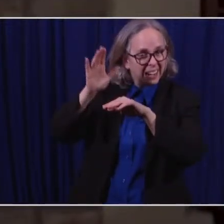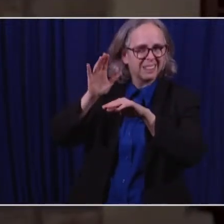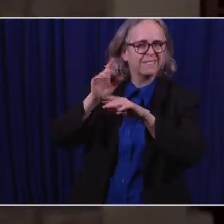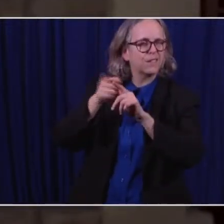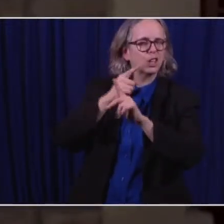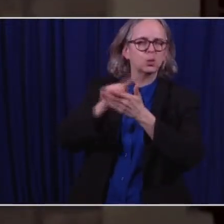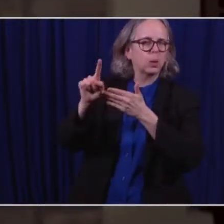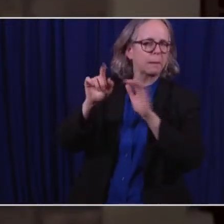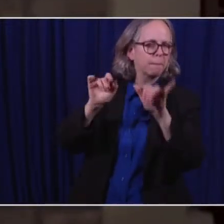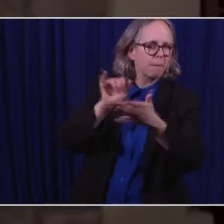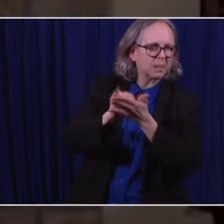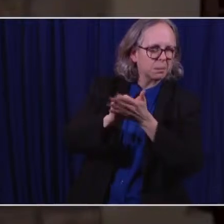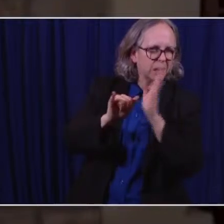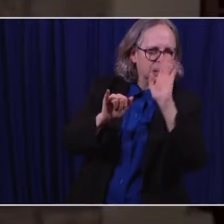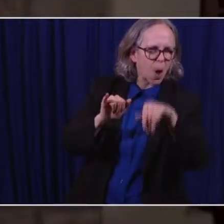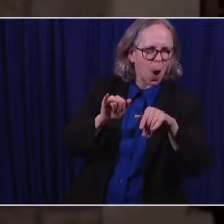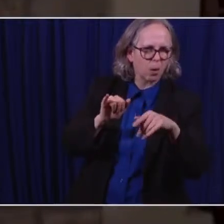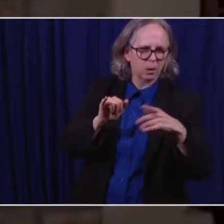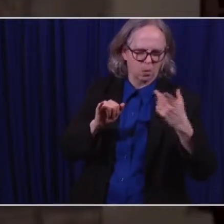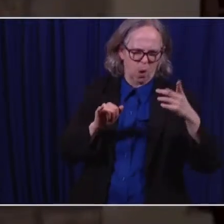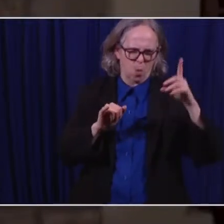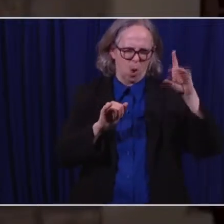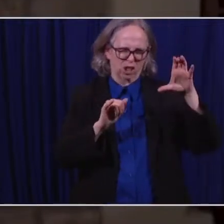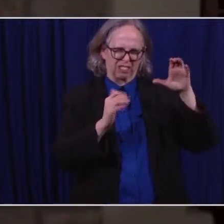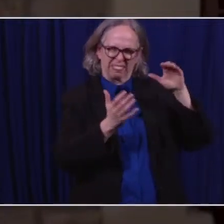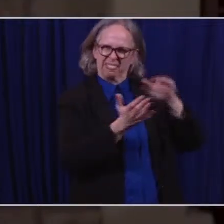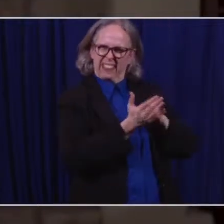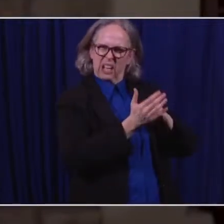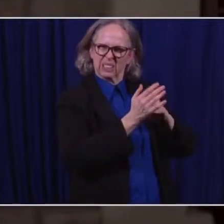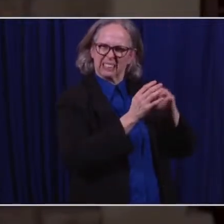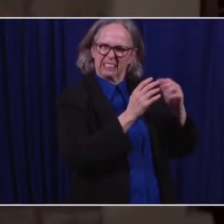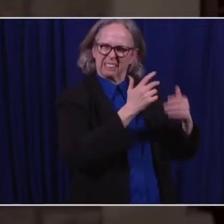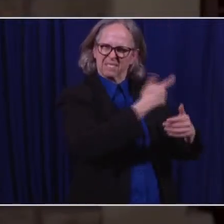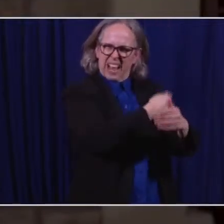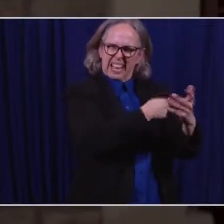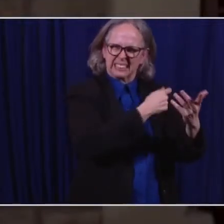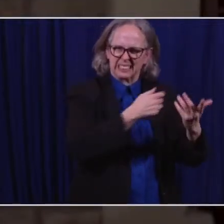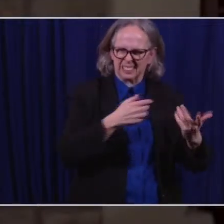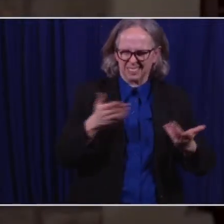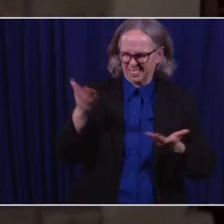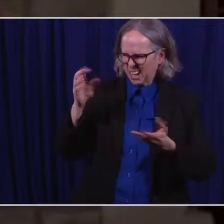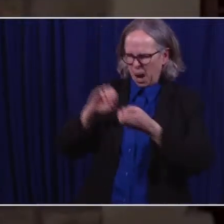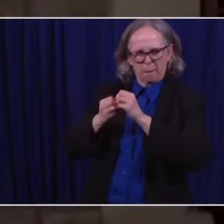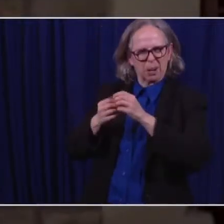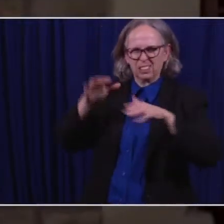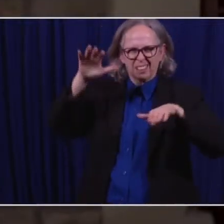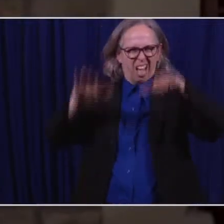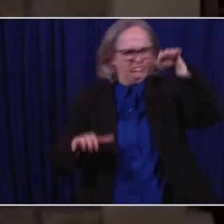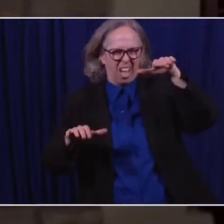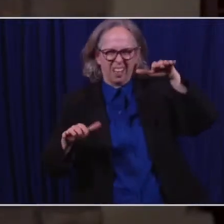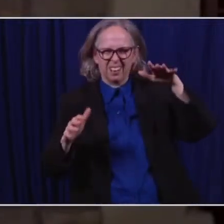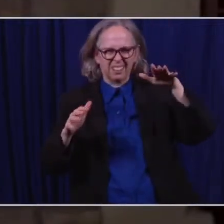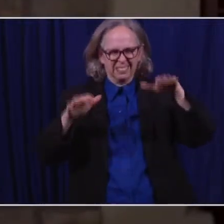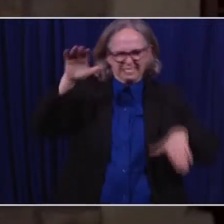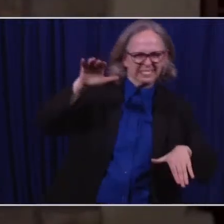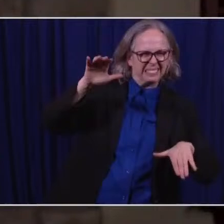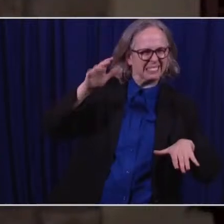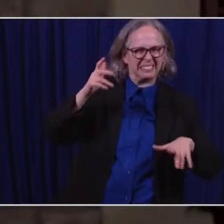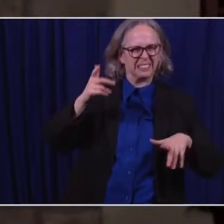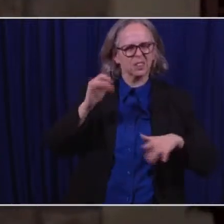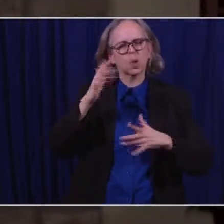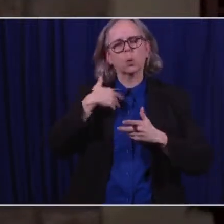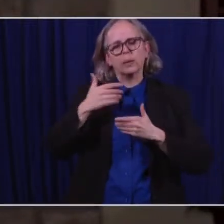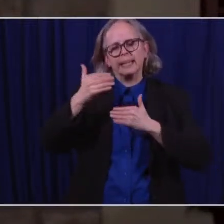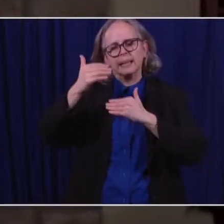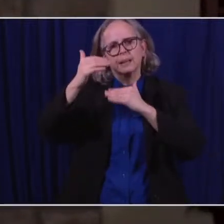impossible. So we've staggered this. We announced how we were going to stagger it. I think it would cause more confusion for us to